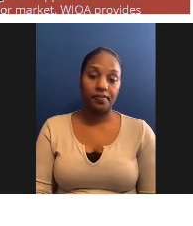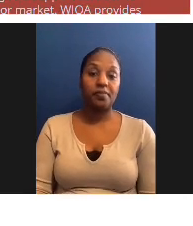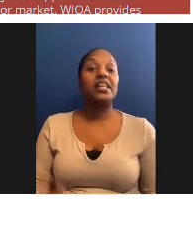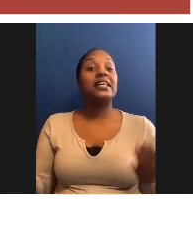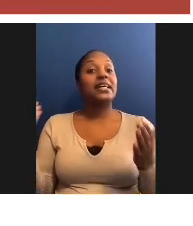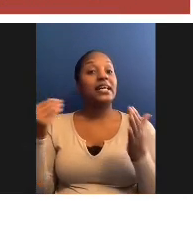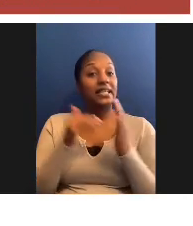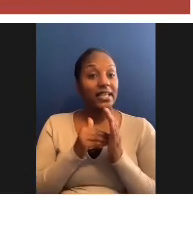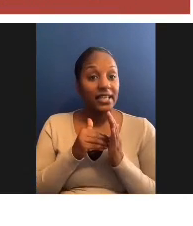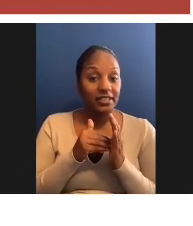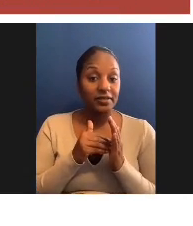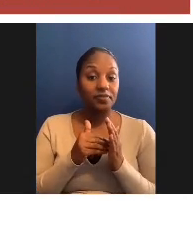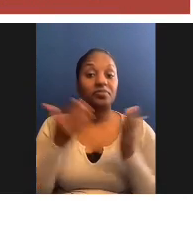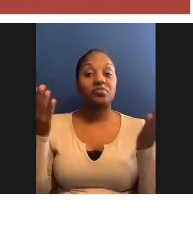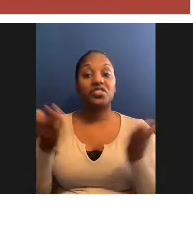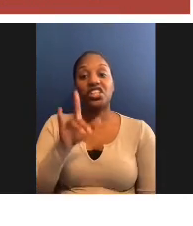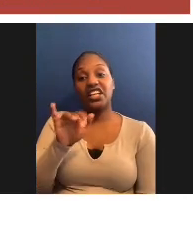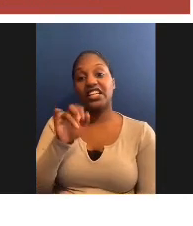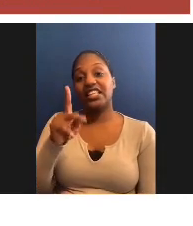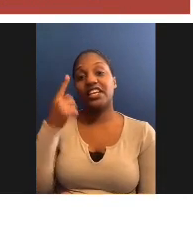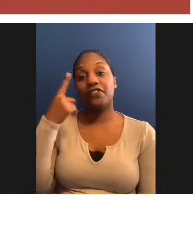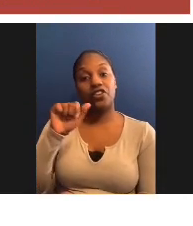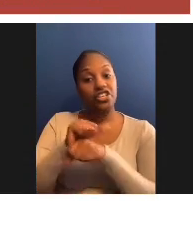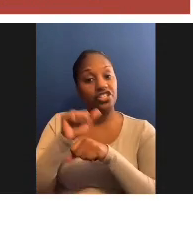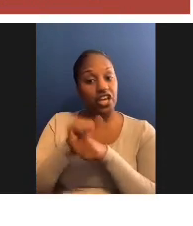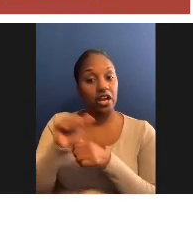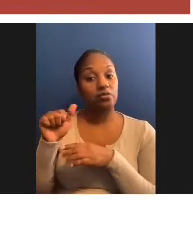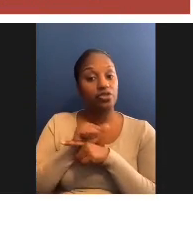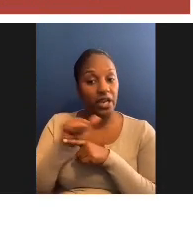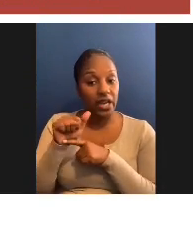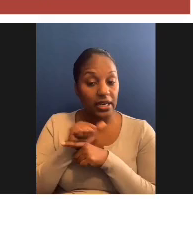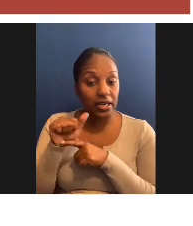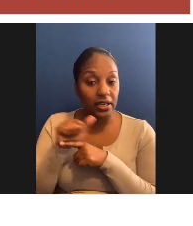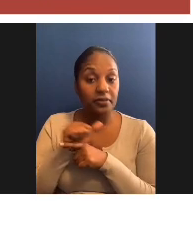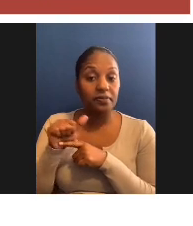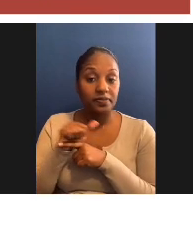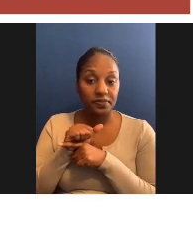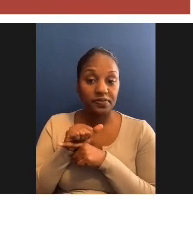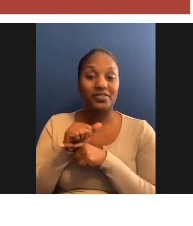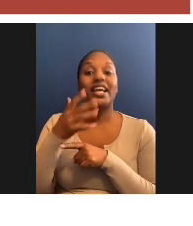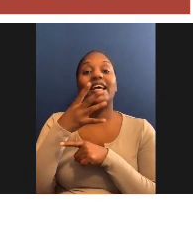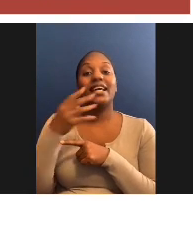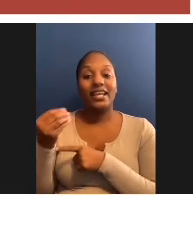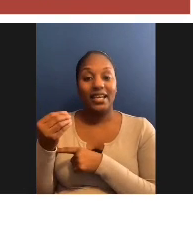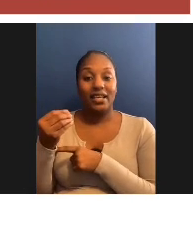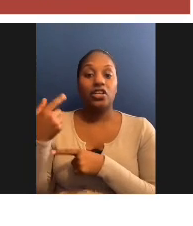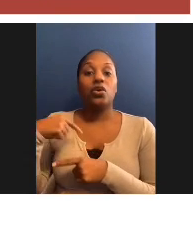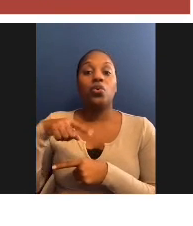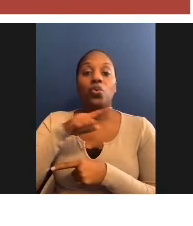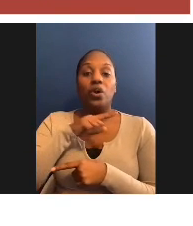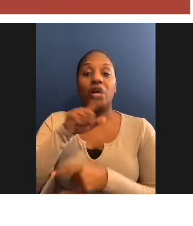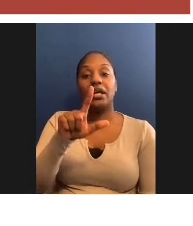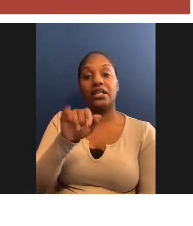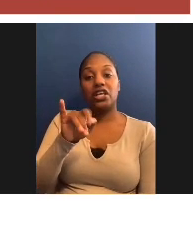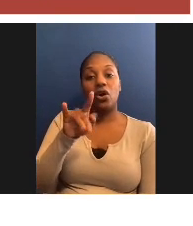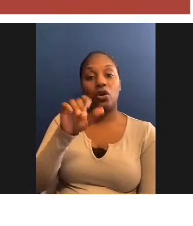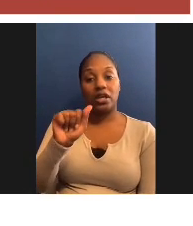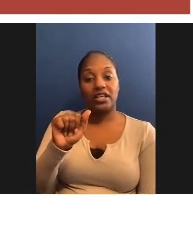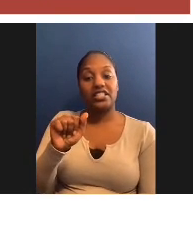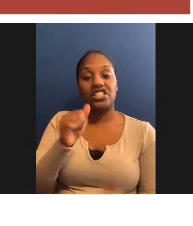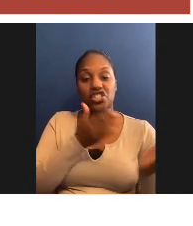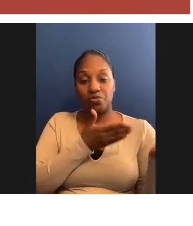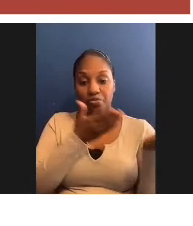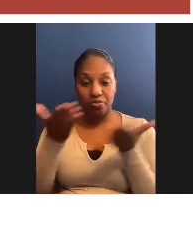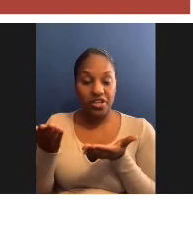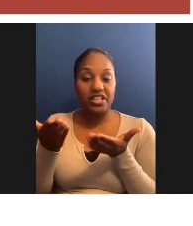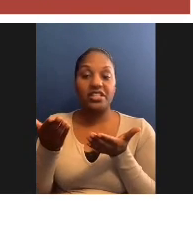Again, here is a link to on-the-job training. And WIOA has brought this right to